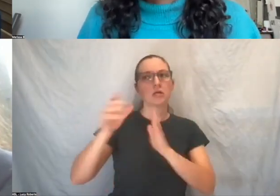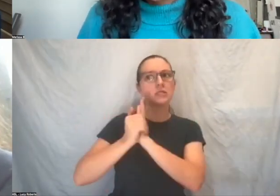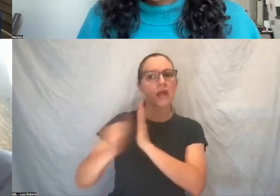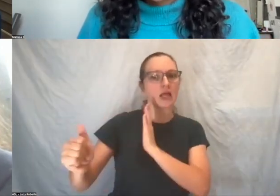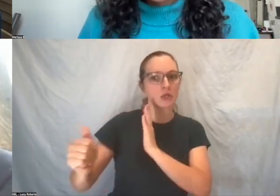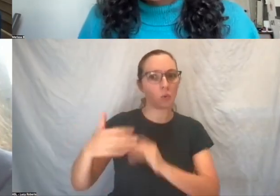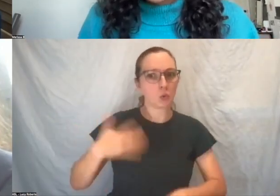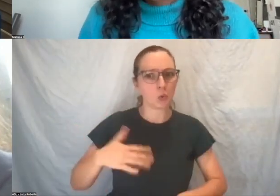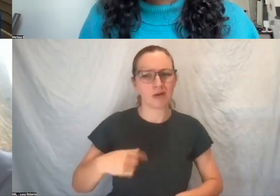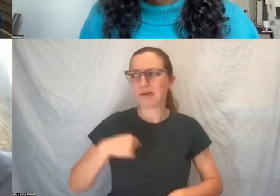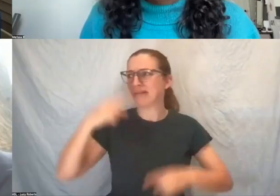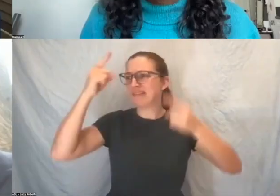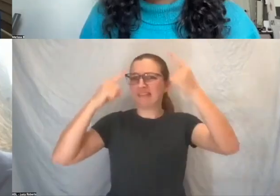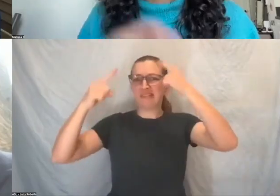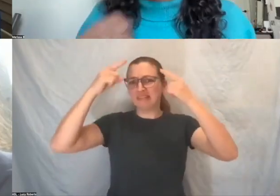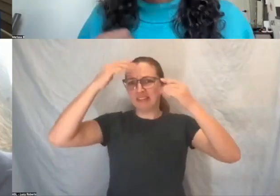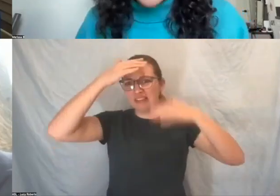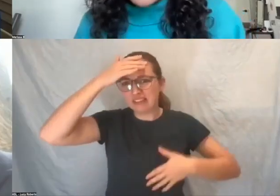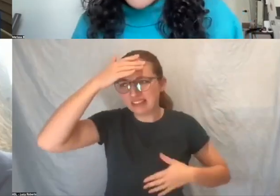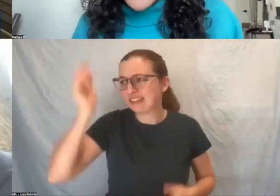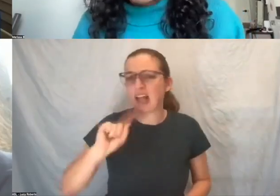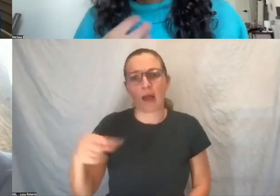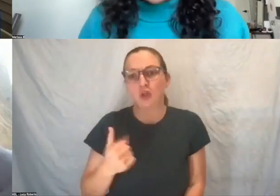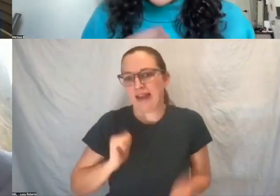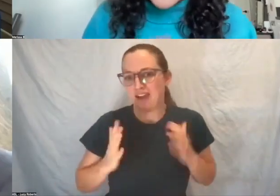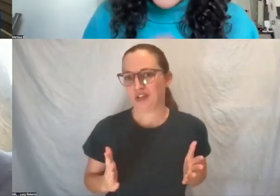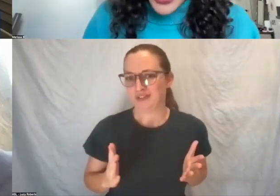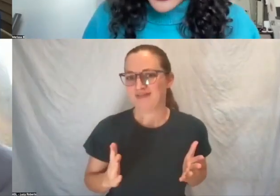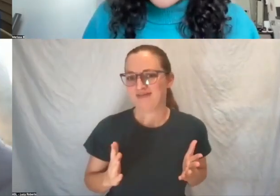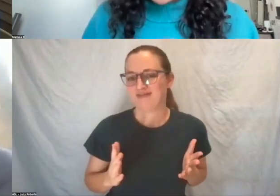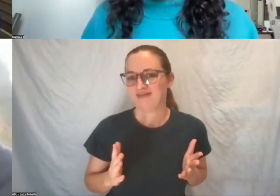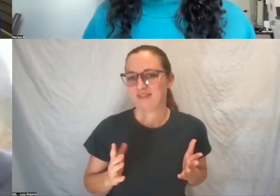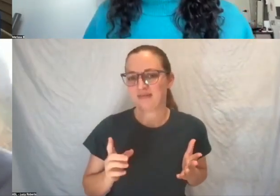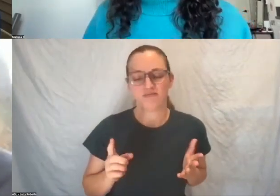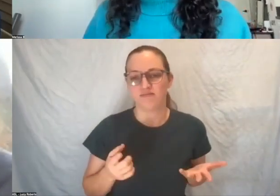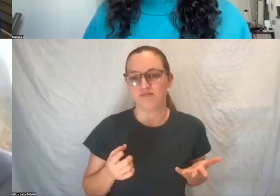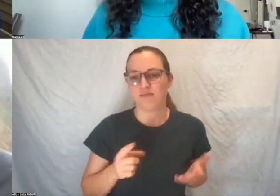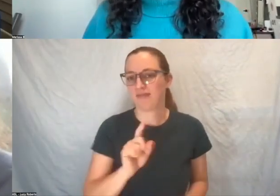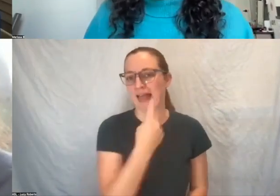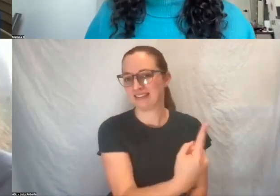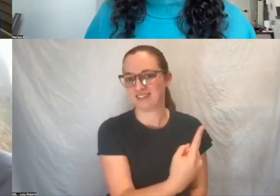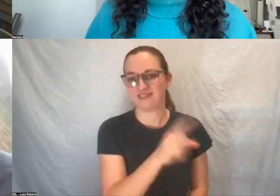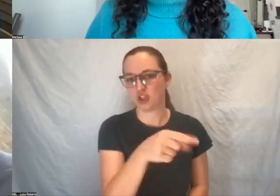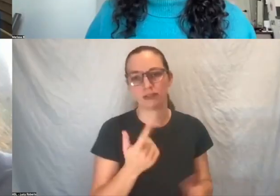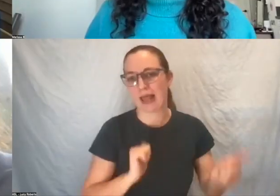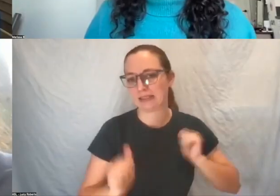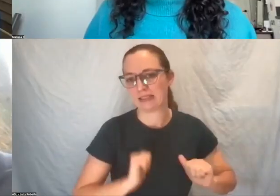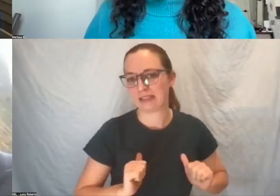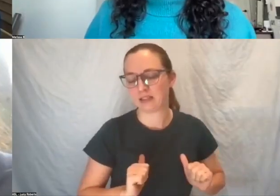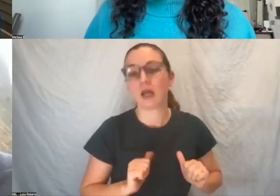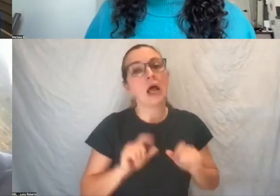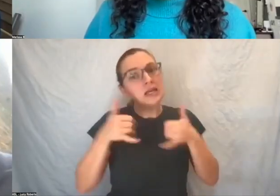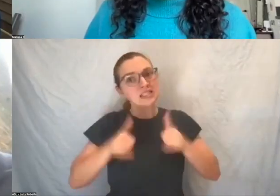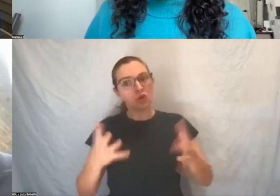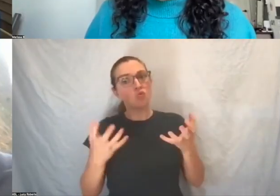I just got in my head and was like, oh, I'm just an actor. I'm just going to act. And I still want to